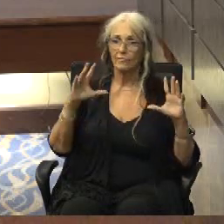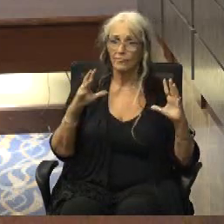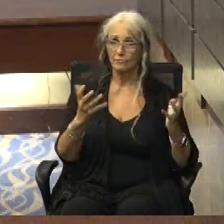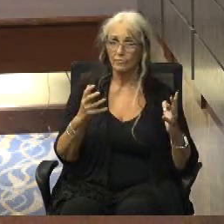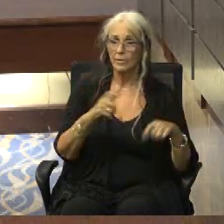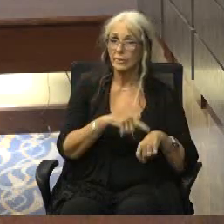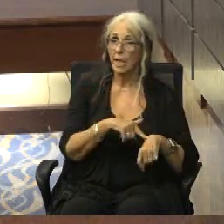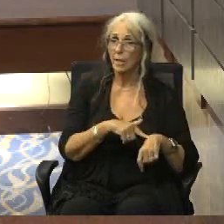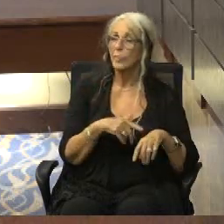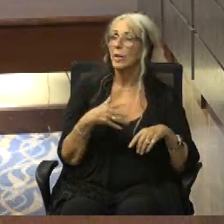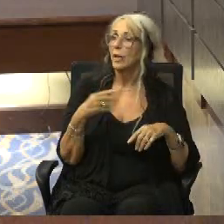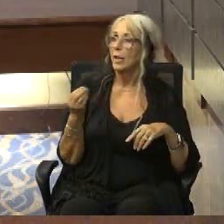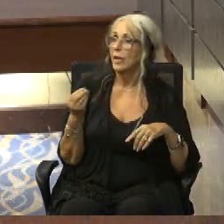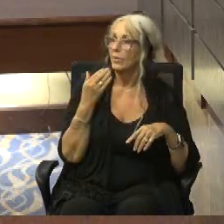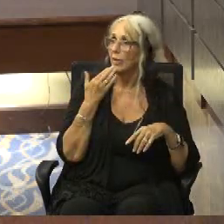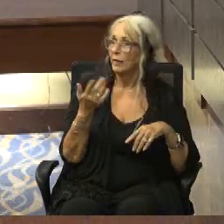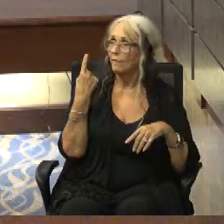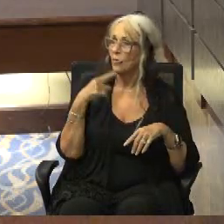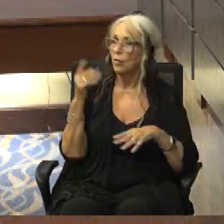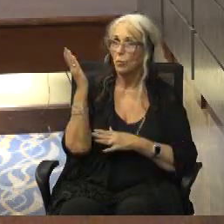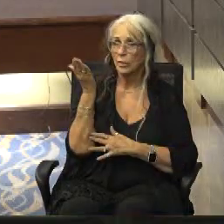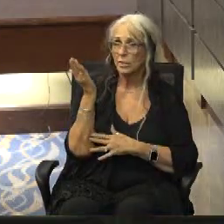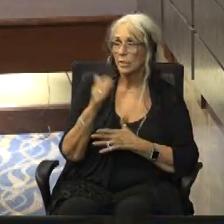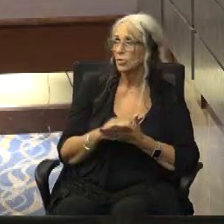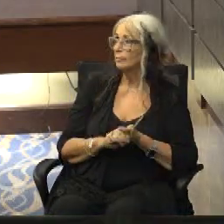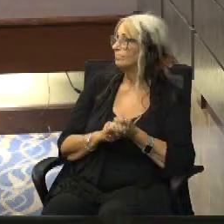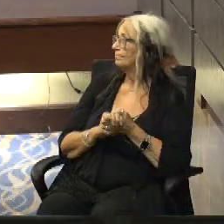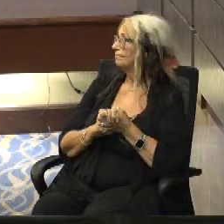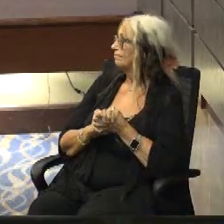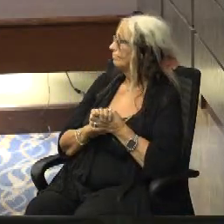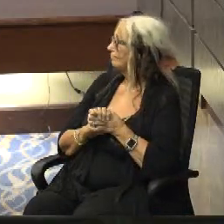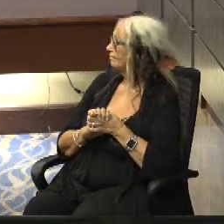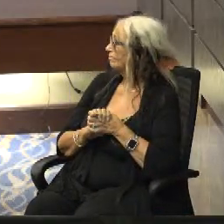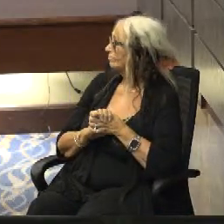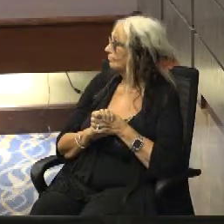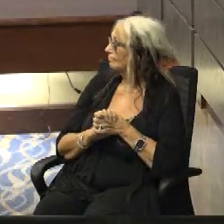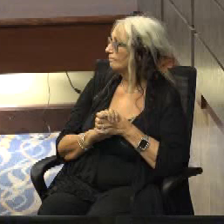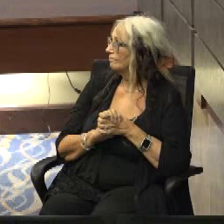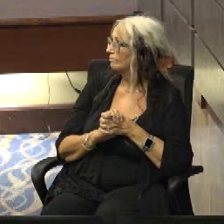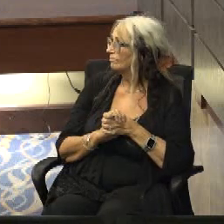you for this presentation. Great, thank you very much. Thanks, guys.